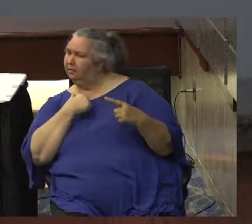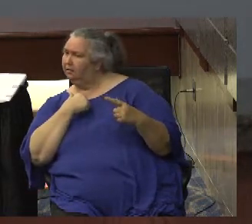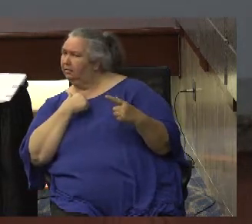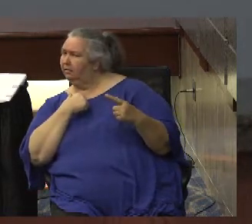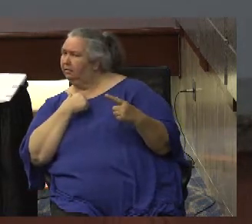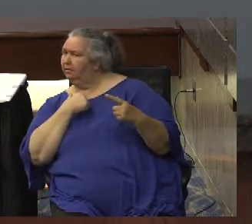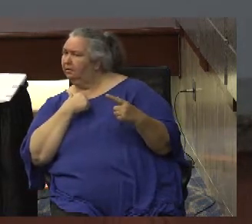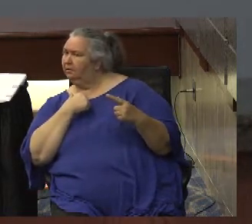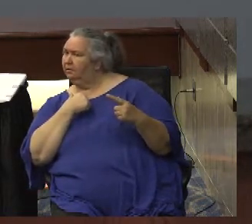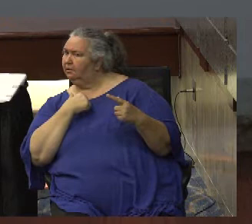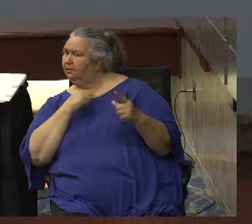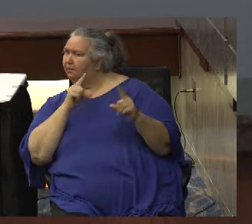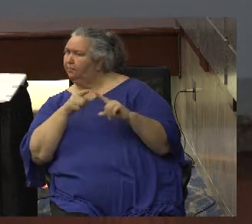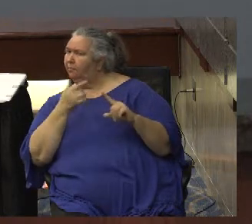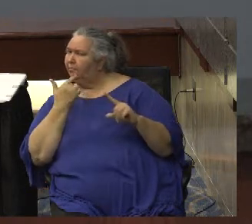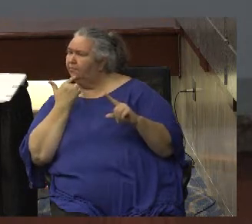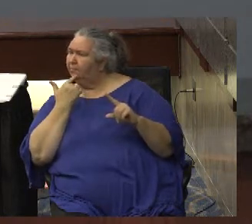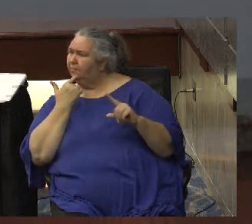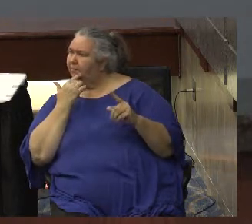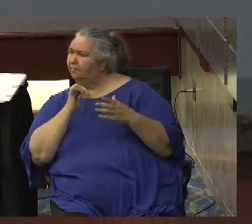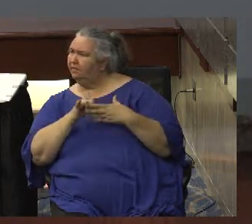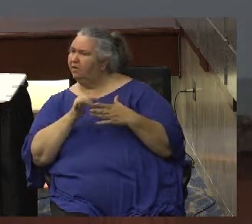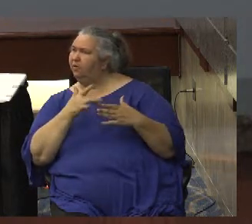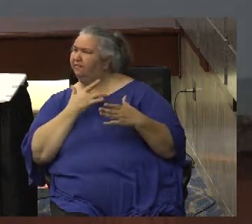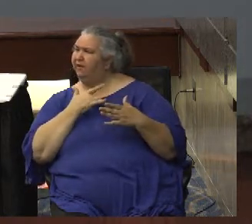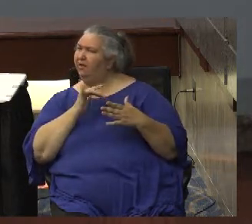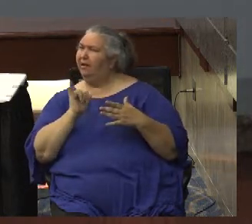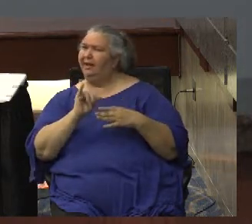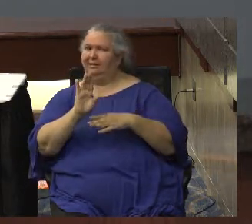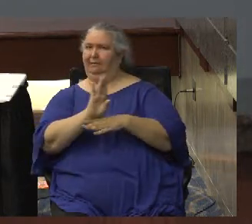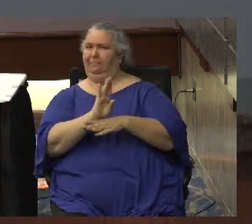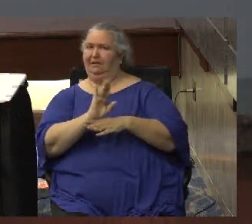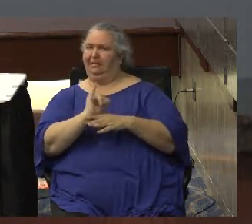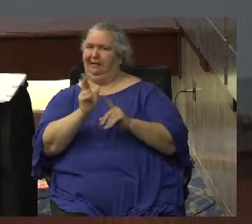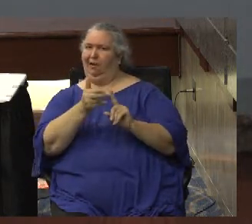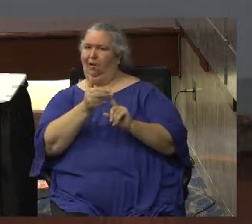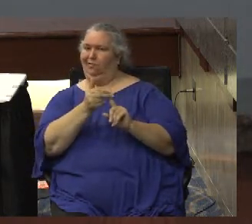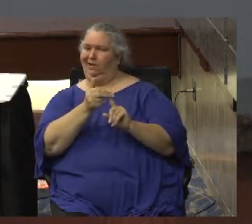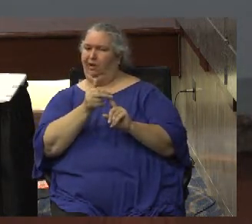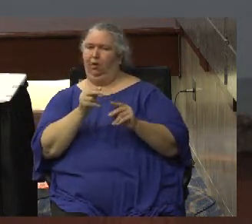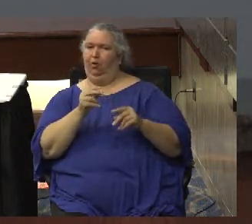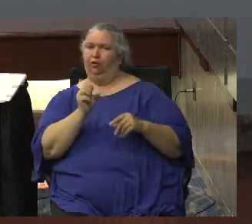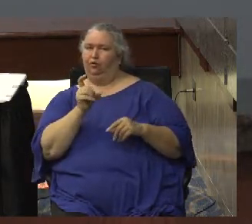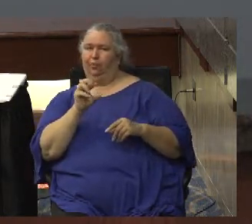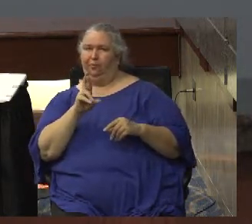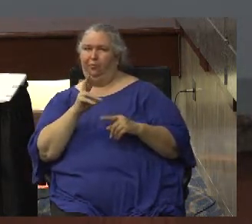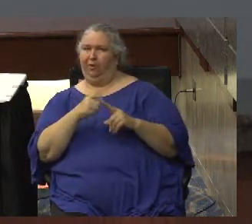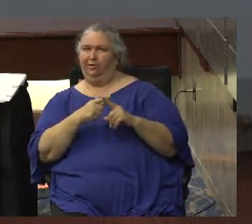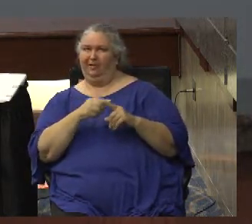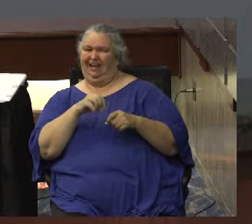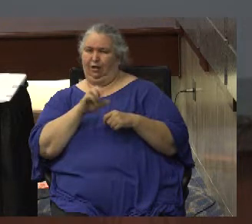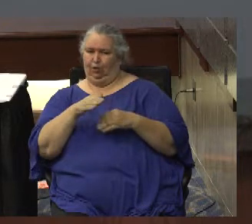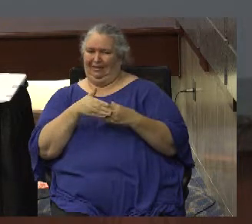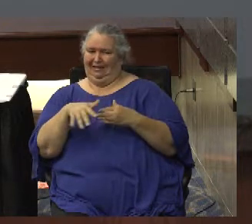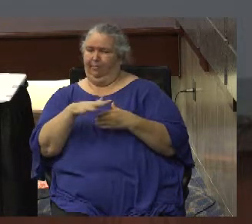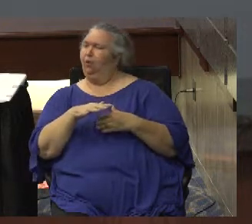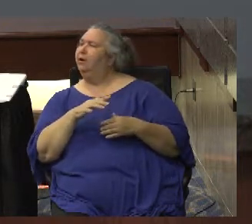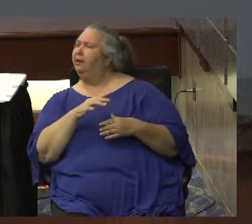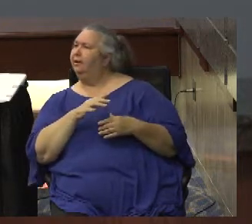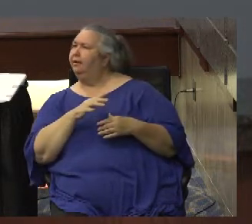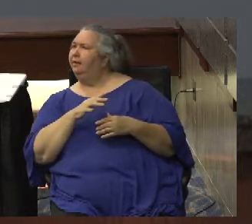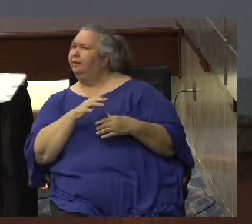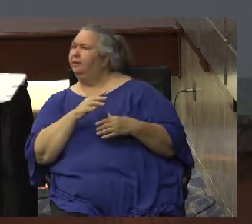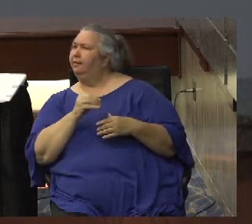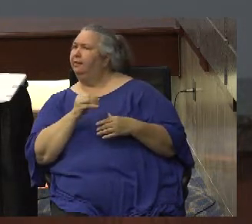opponent here said, there's an element of commercial activity when you have a hotel-like short-term rental in the neighborhood. And I then go to